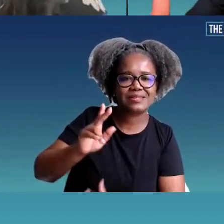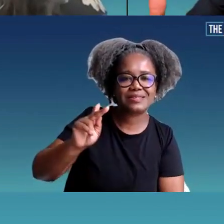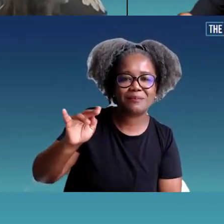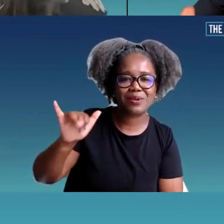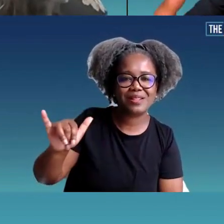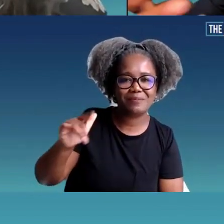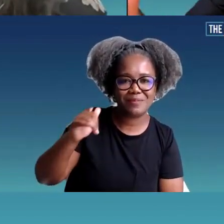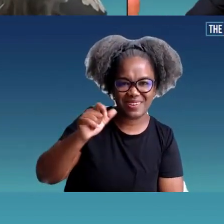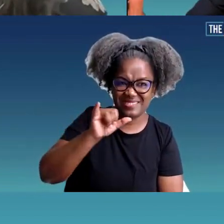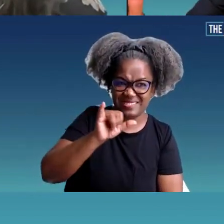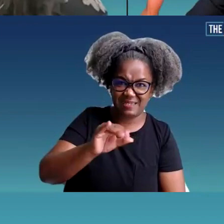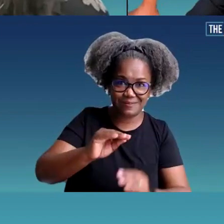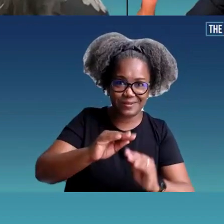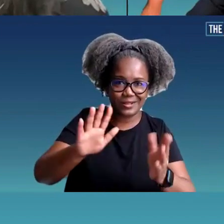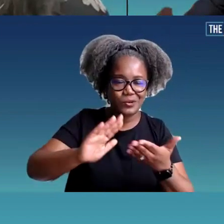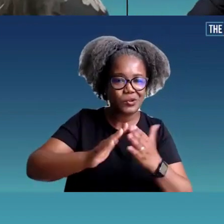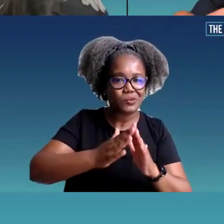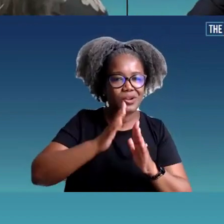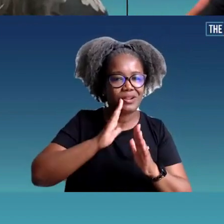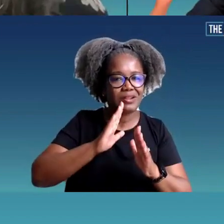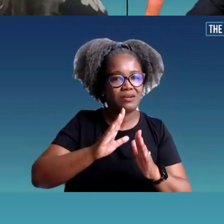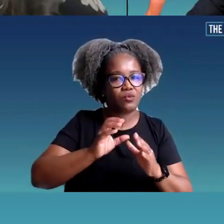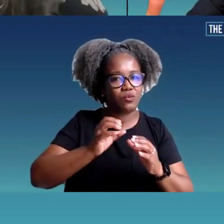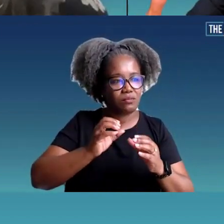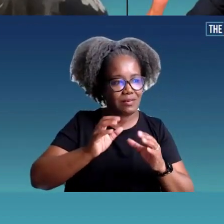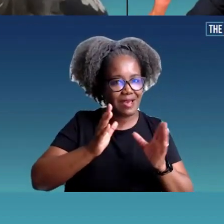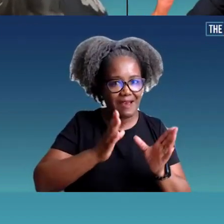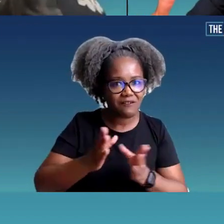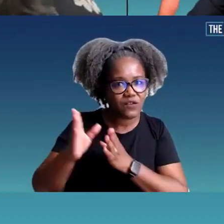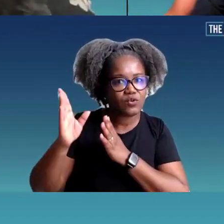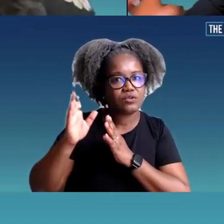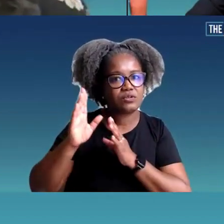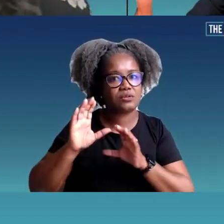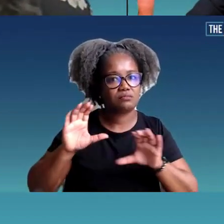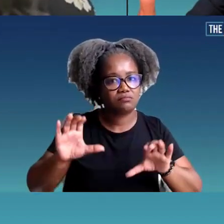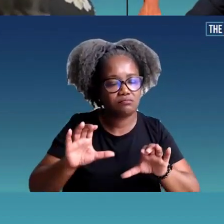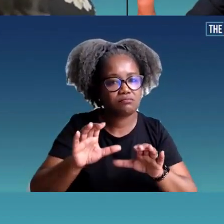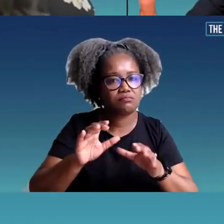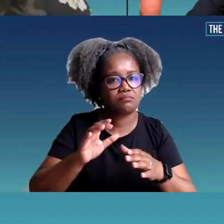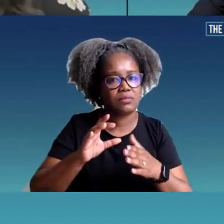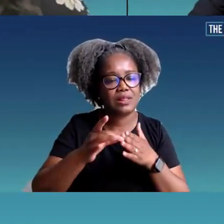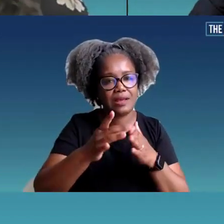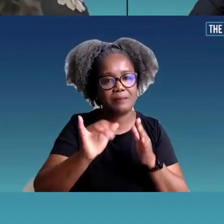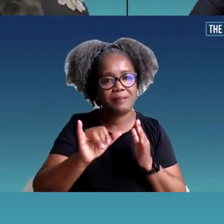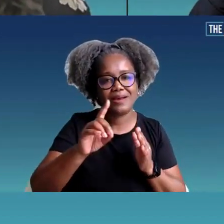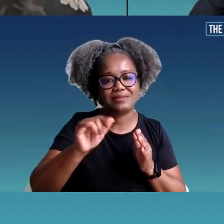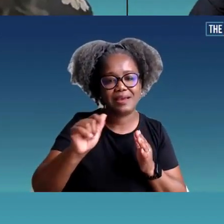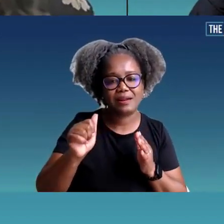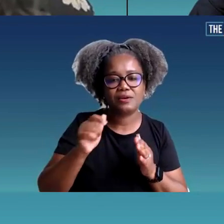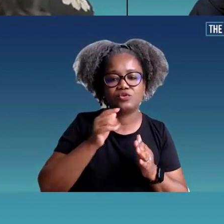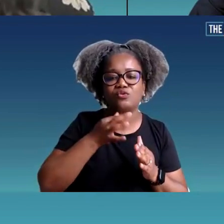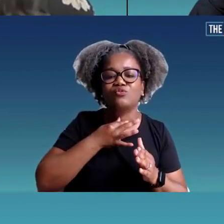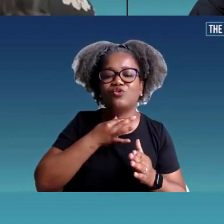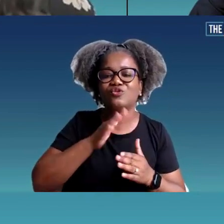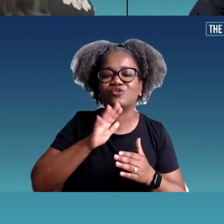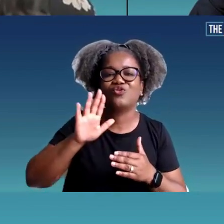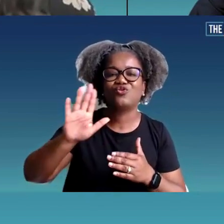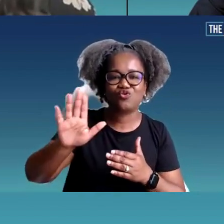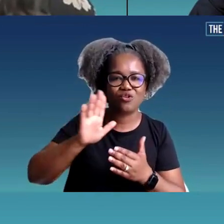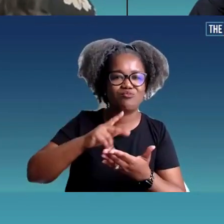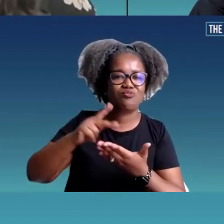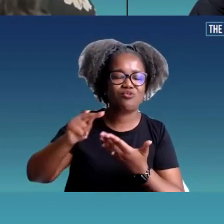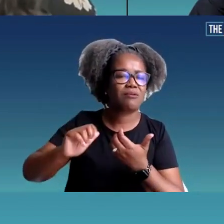want to ask you about the collaborative's effort to improve cancer treatment. How did that initiative get started? So thank